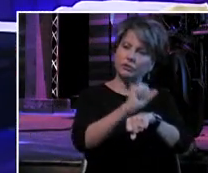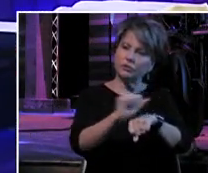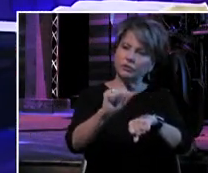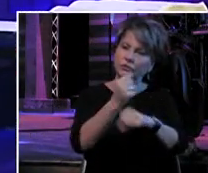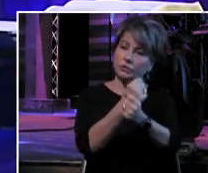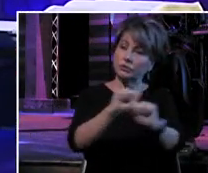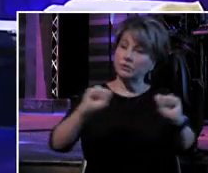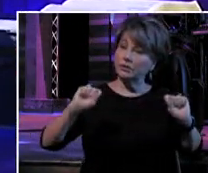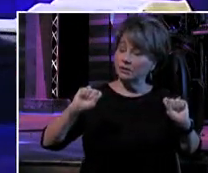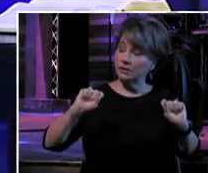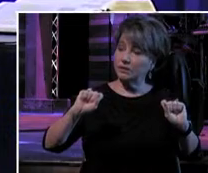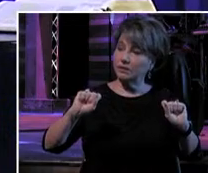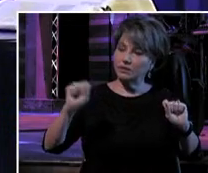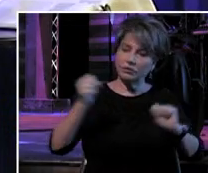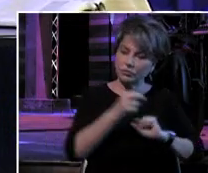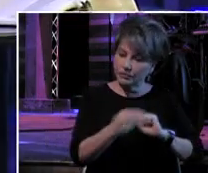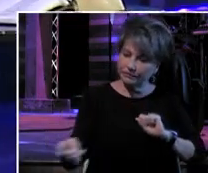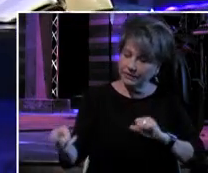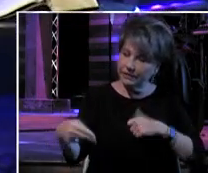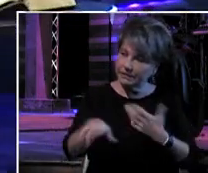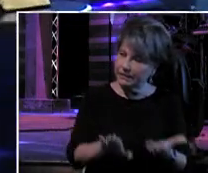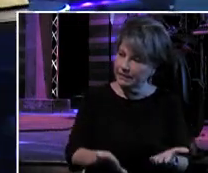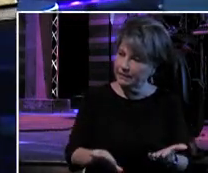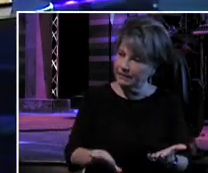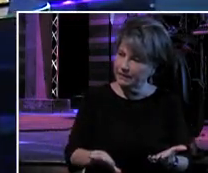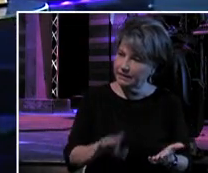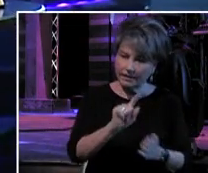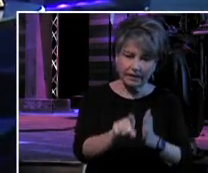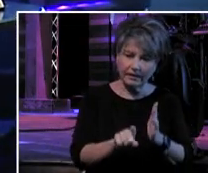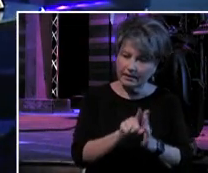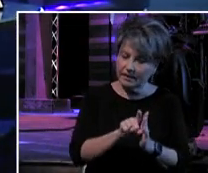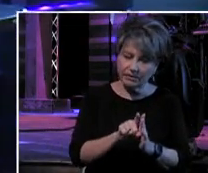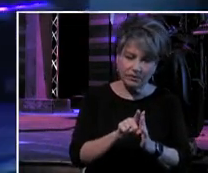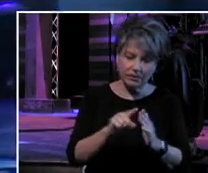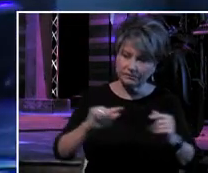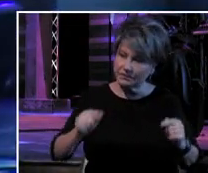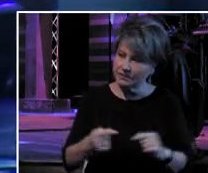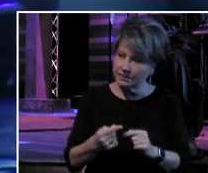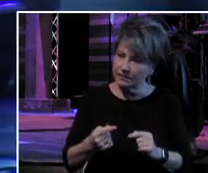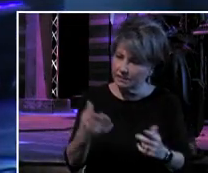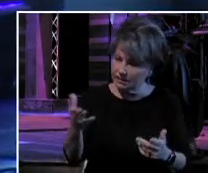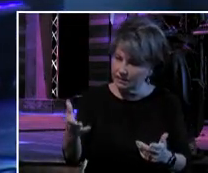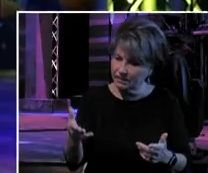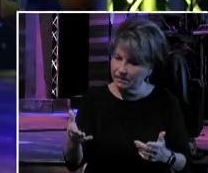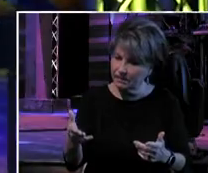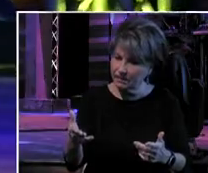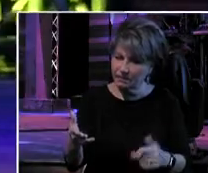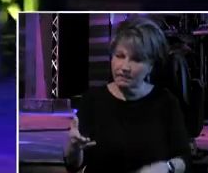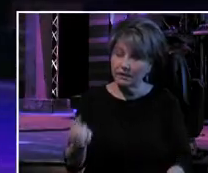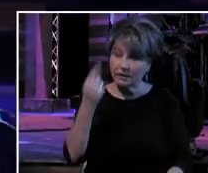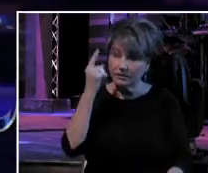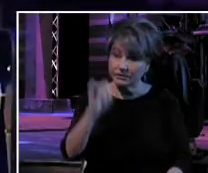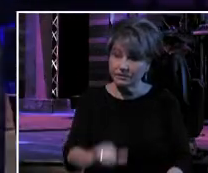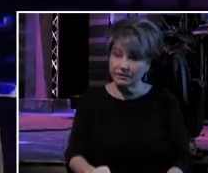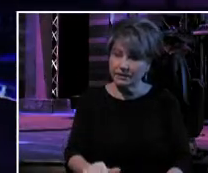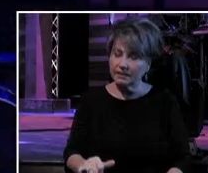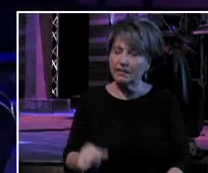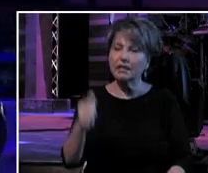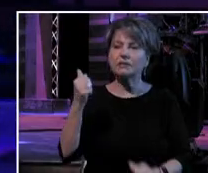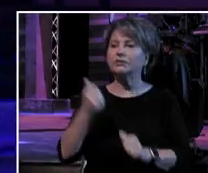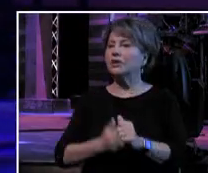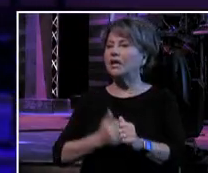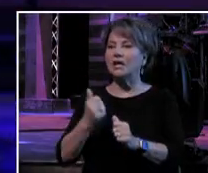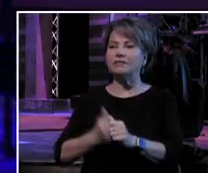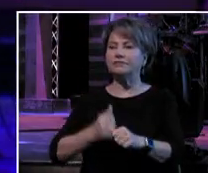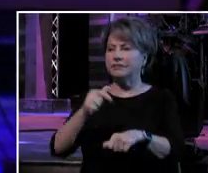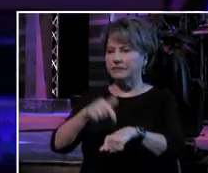who defeated death and the power of sin in our lives. And here was his statement. He made this at every funeral that I